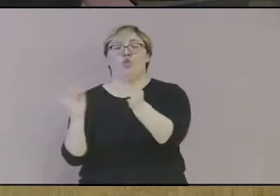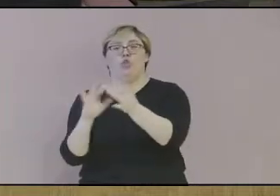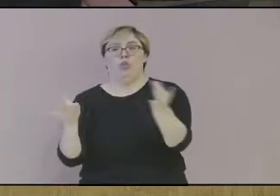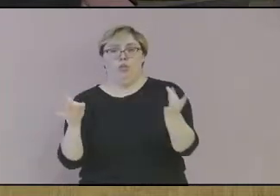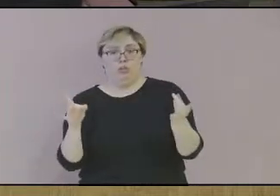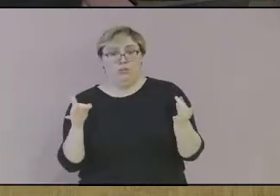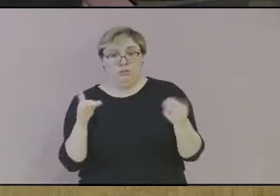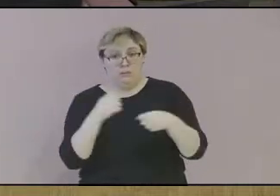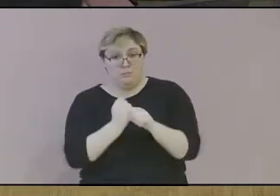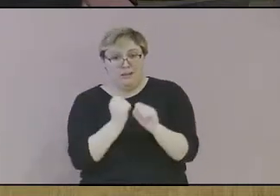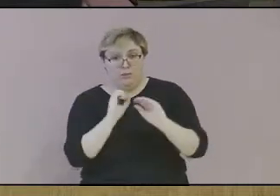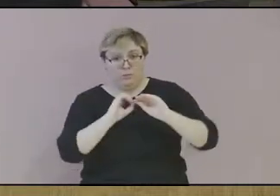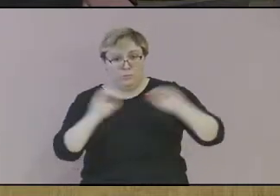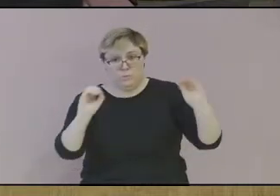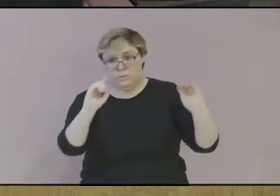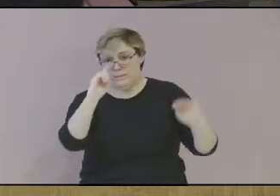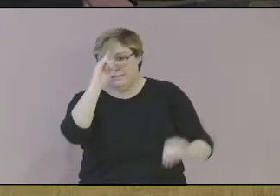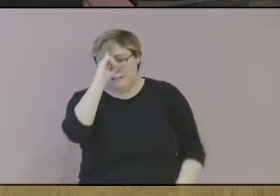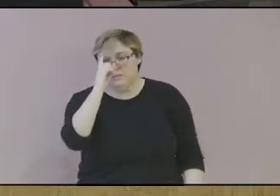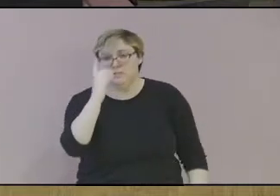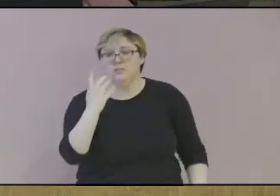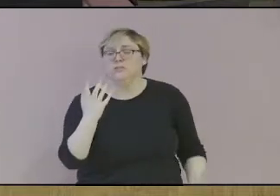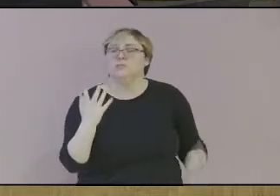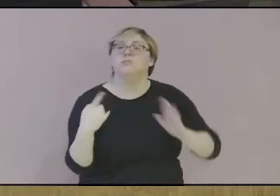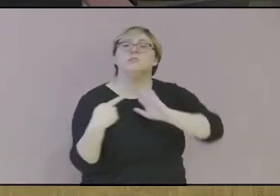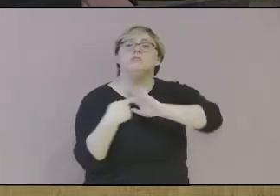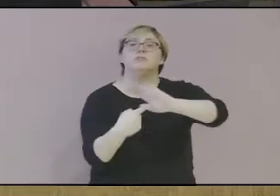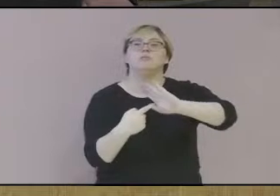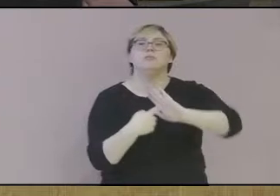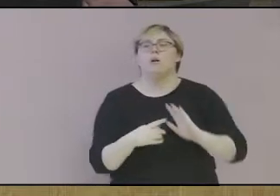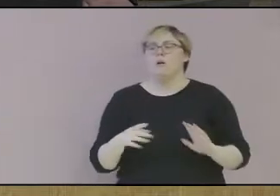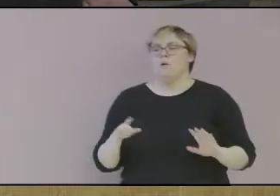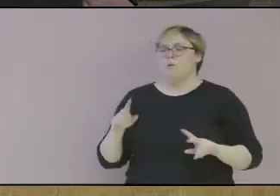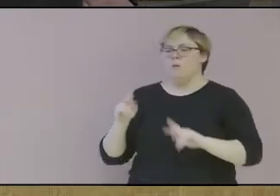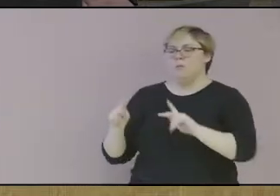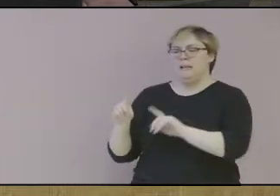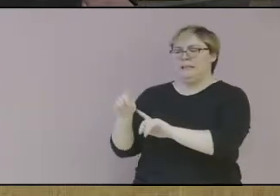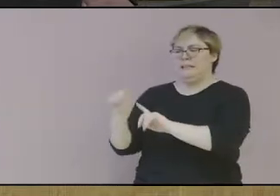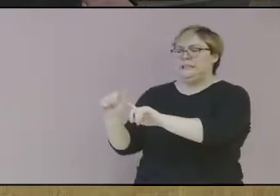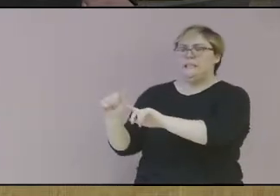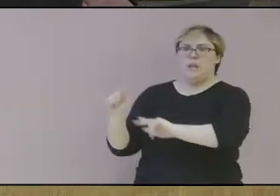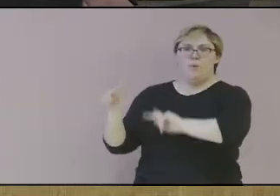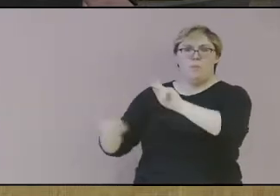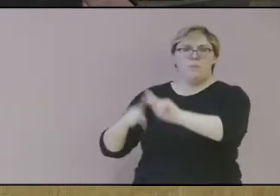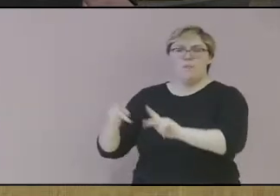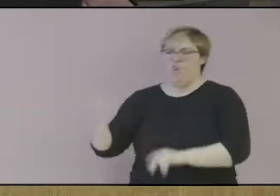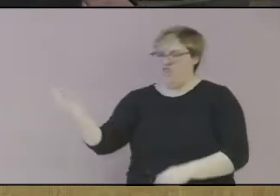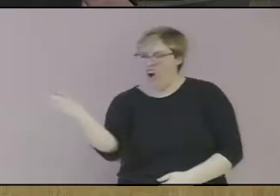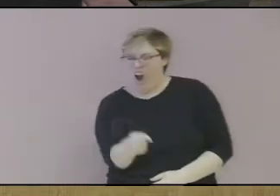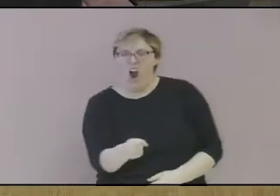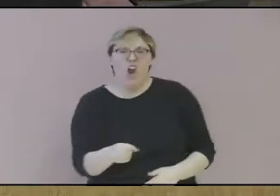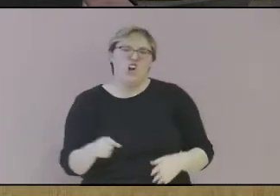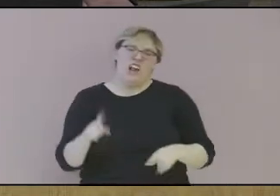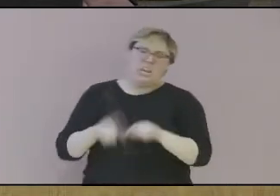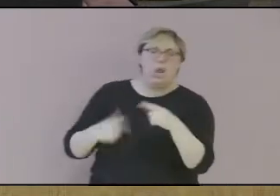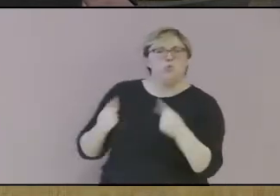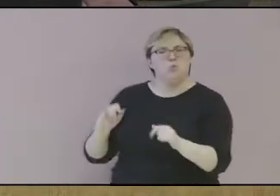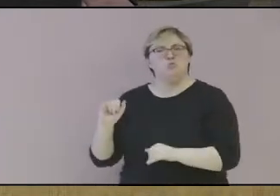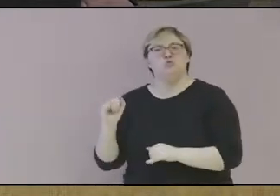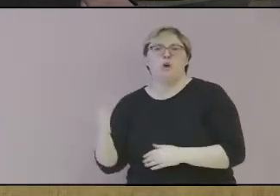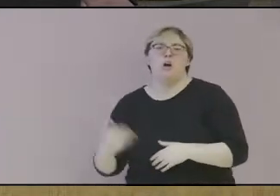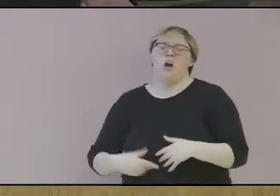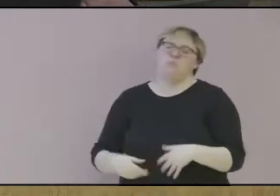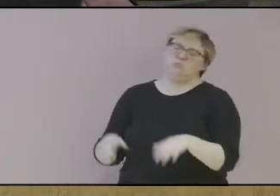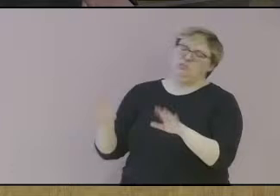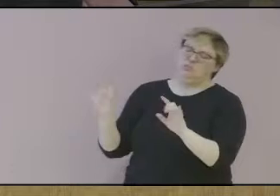fiction of so many disabled people being employed in jobs they shouldn't have. No, the truth is there's total